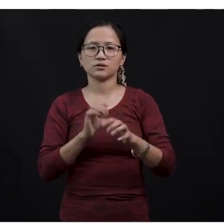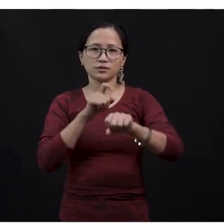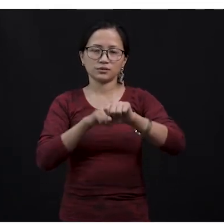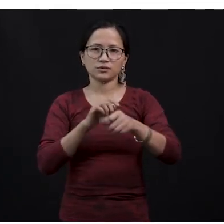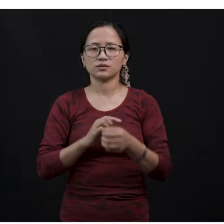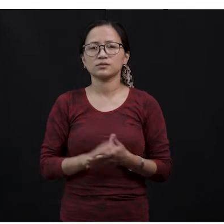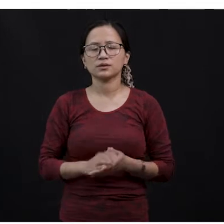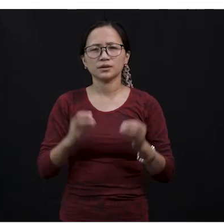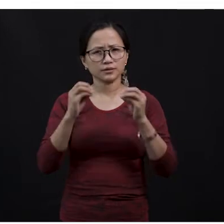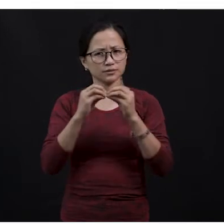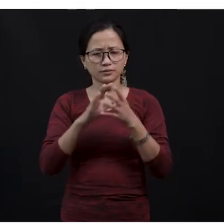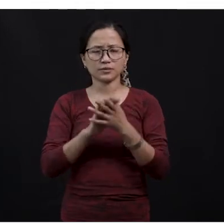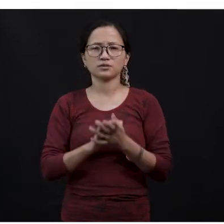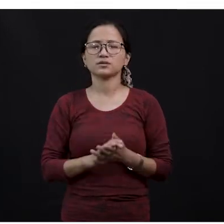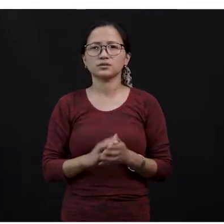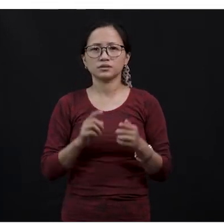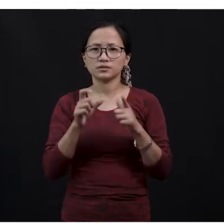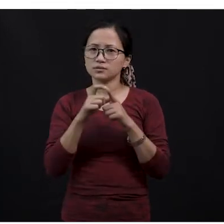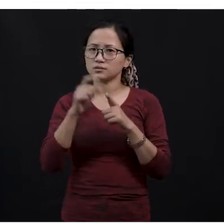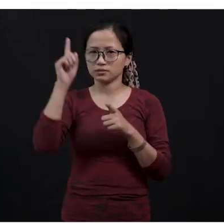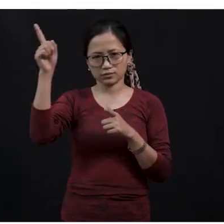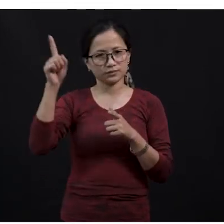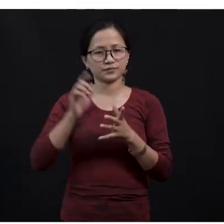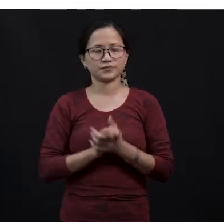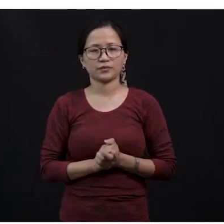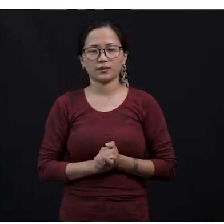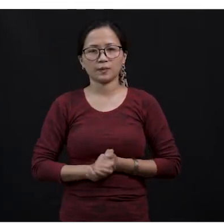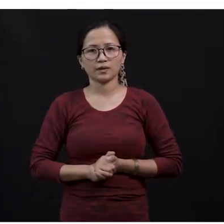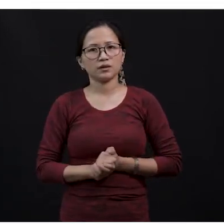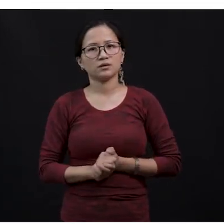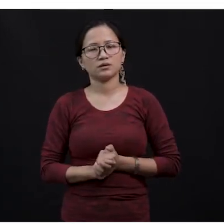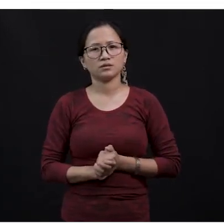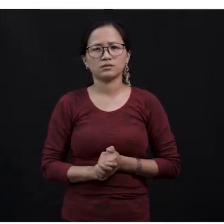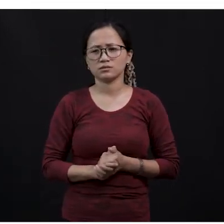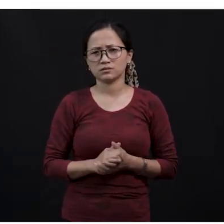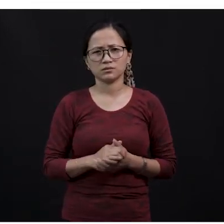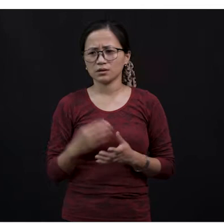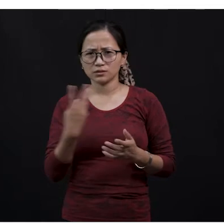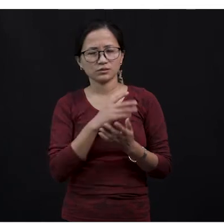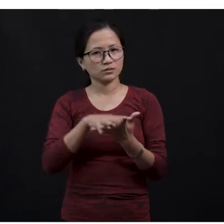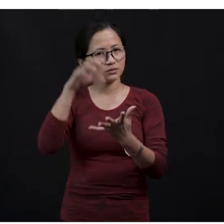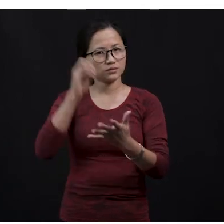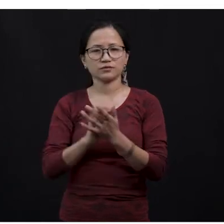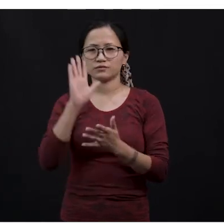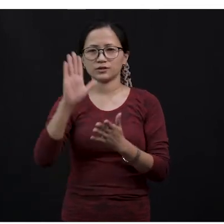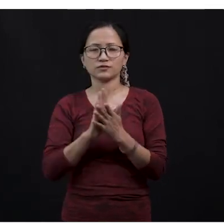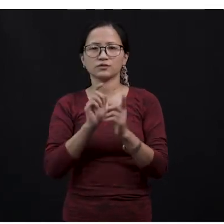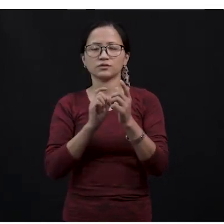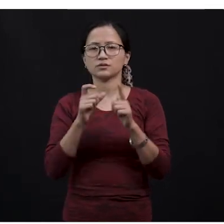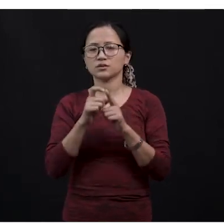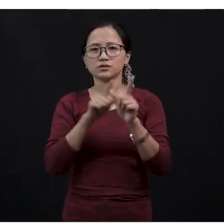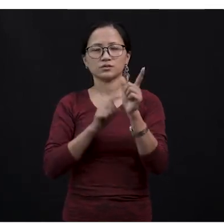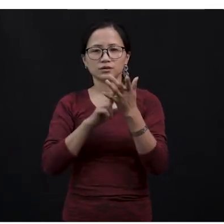basically in Delhi, so that's why it's also called Delhi Sultanate. And as we learned that there were 5 dynasties, so we have